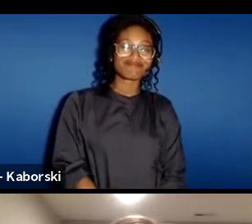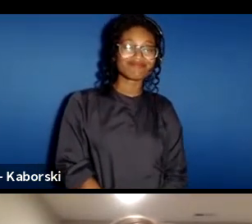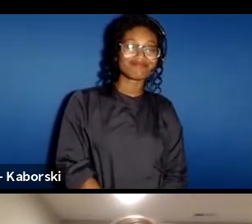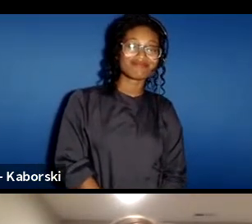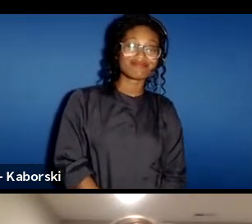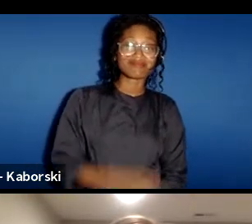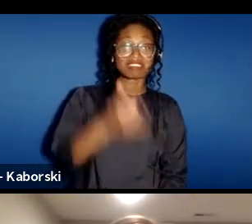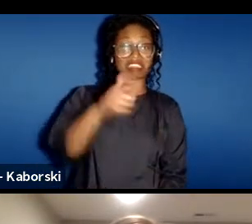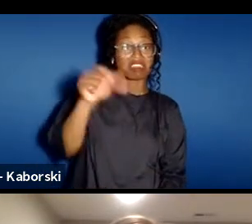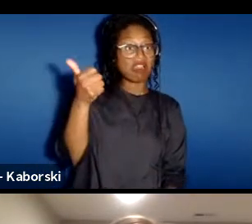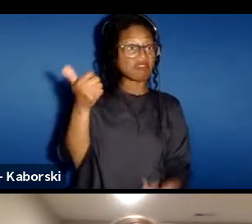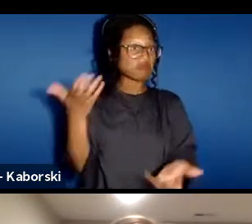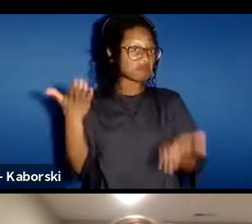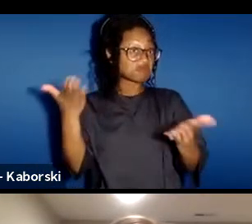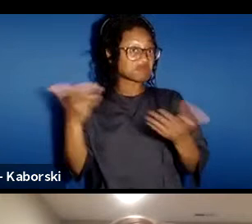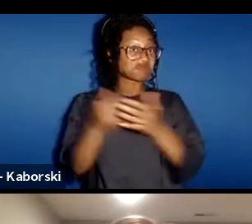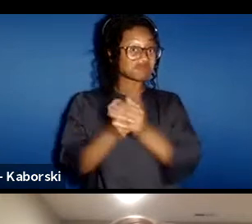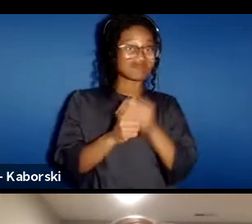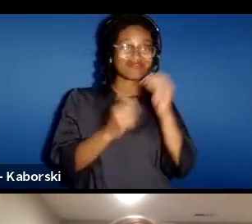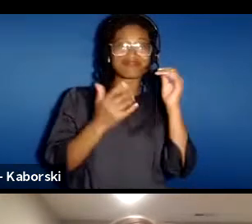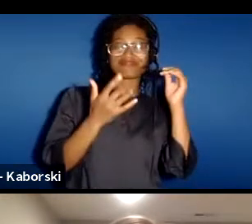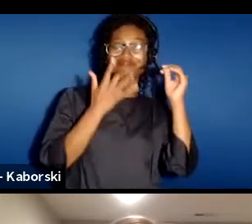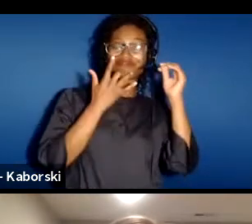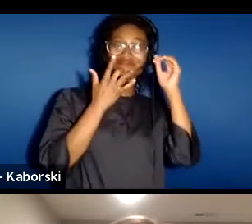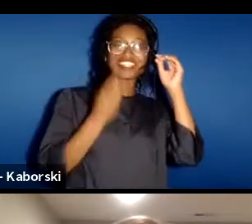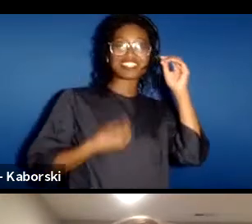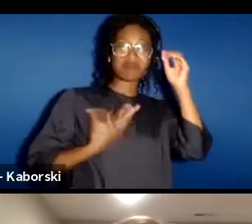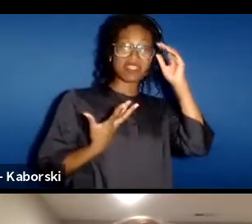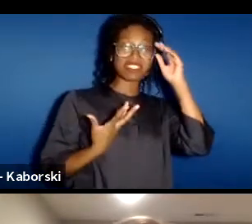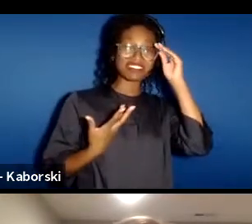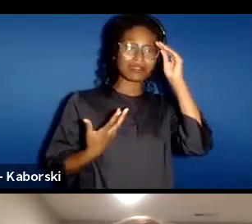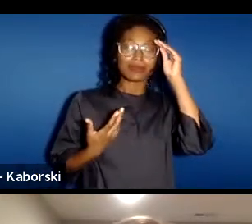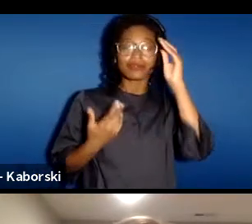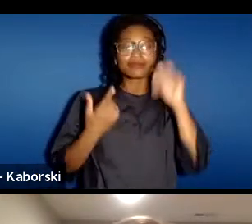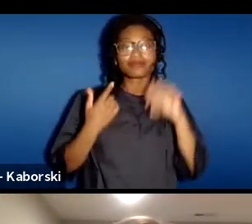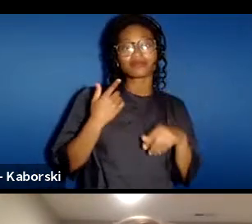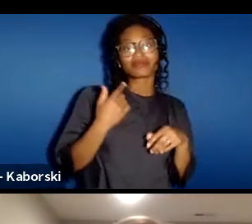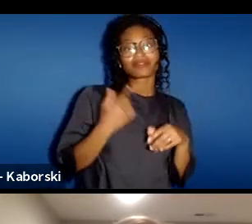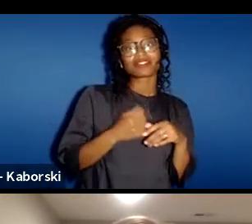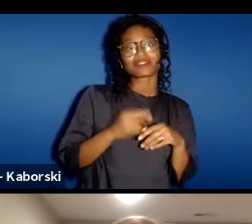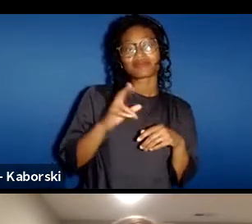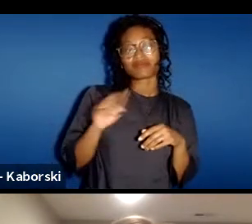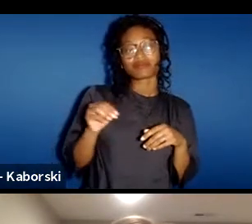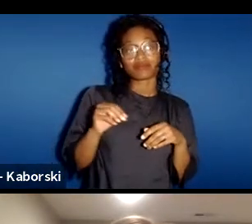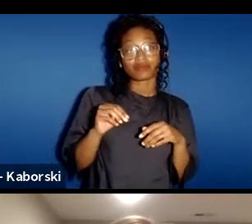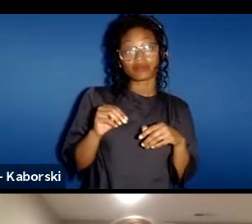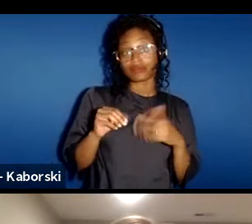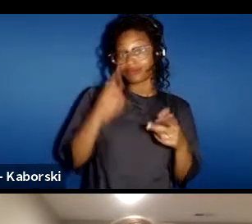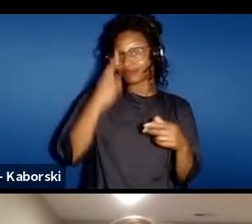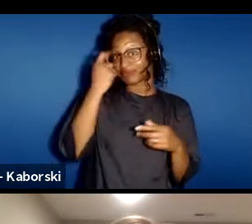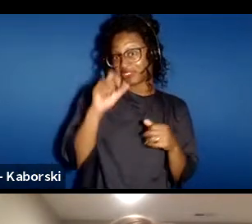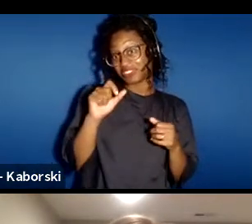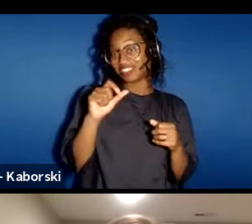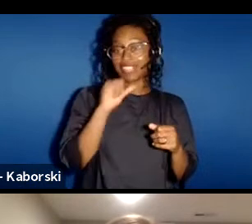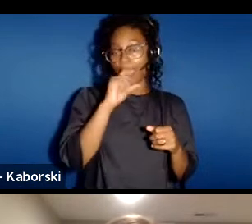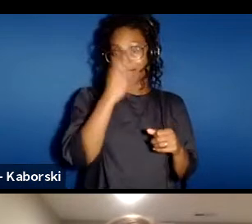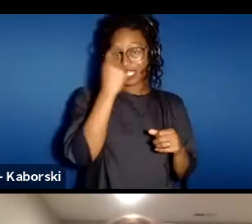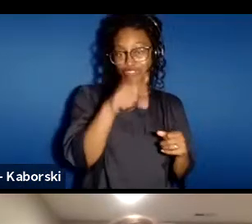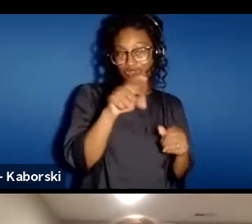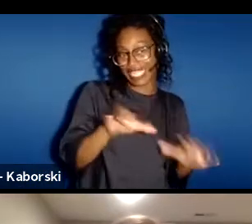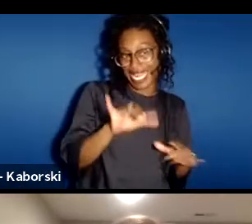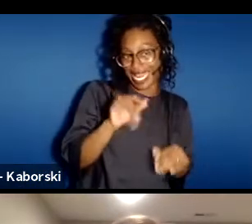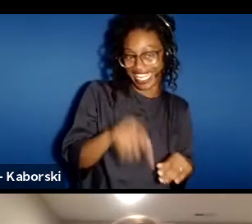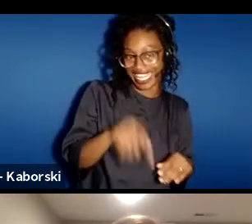Anybody else have any go-to inspiration, or just vibe because they did it?